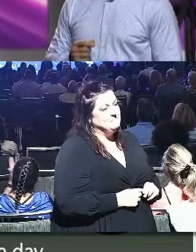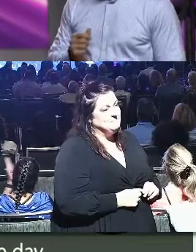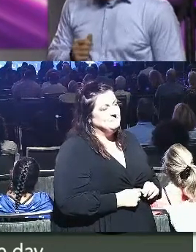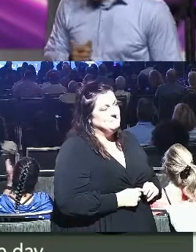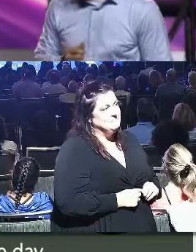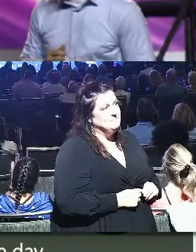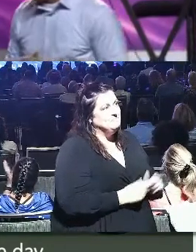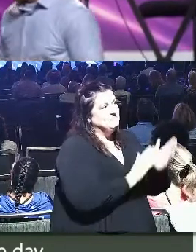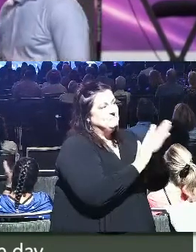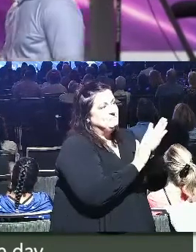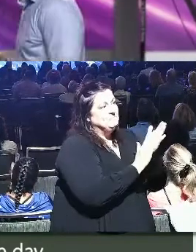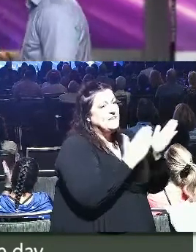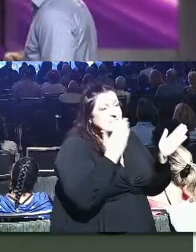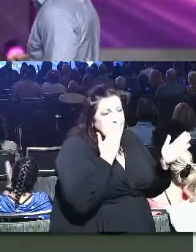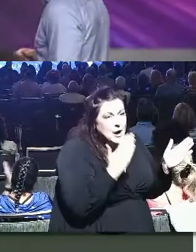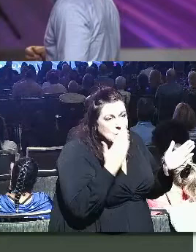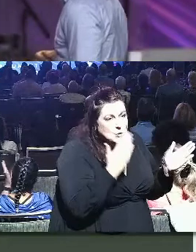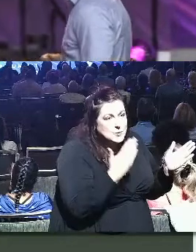Thank you.